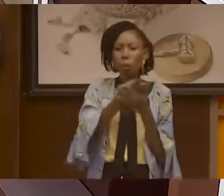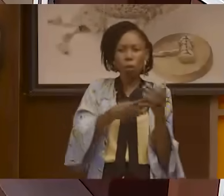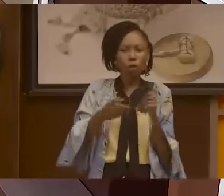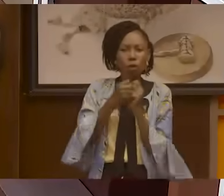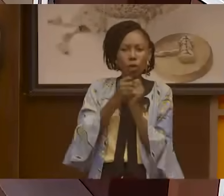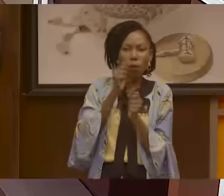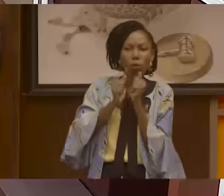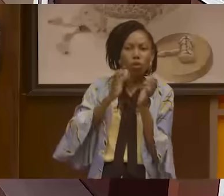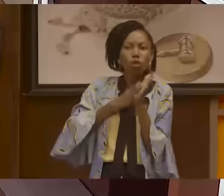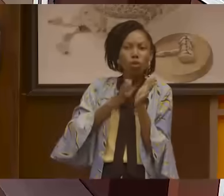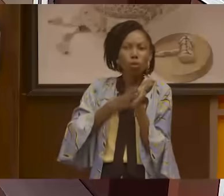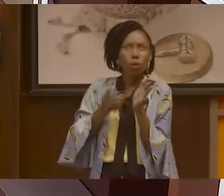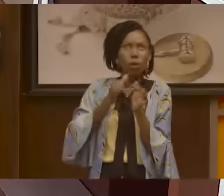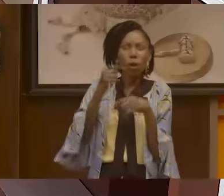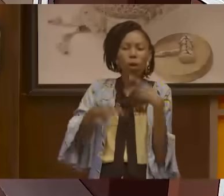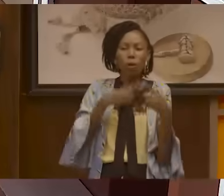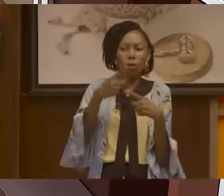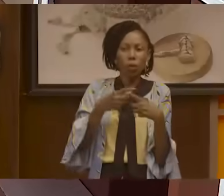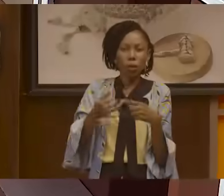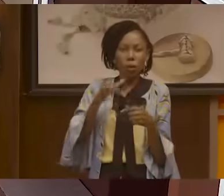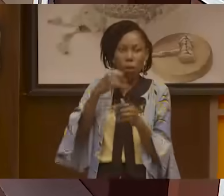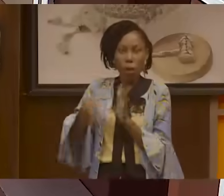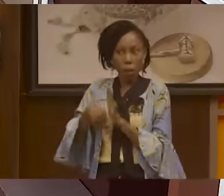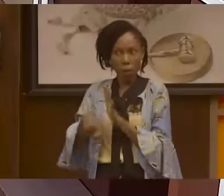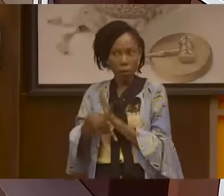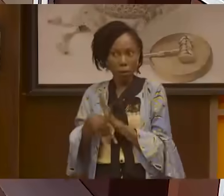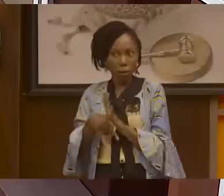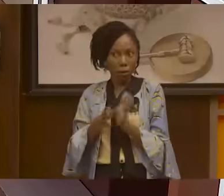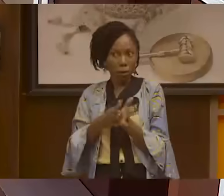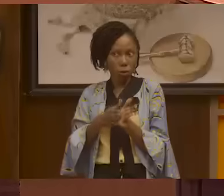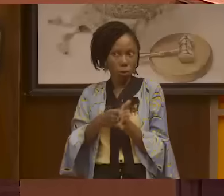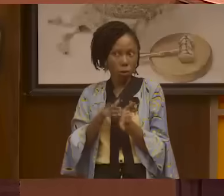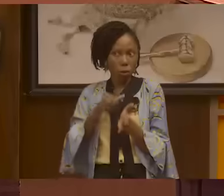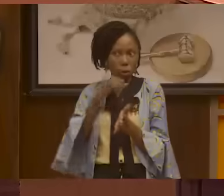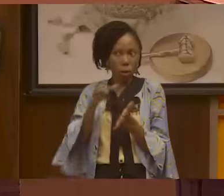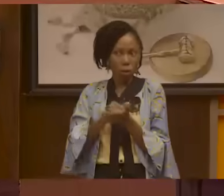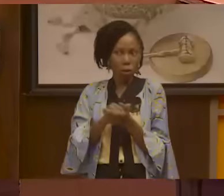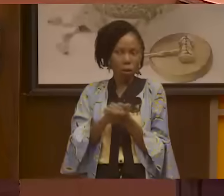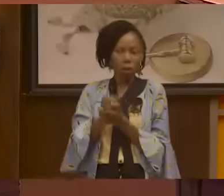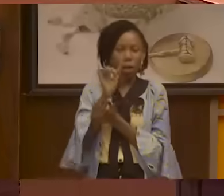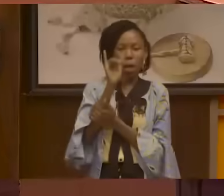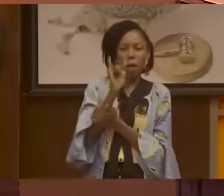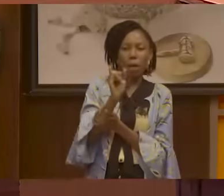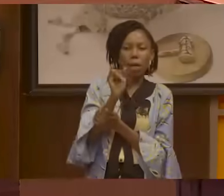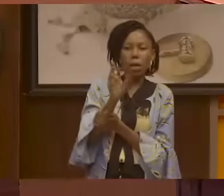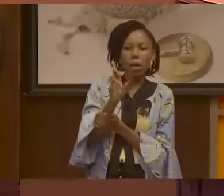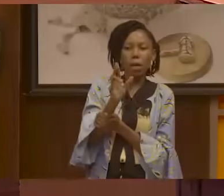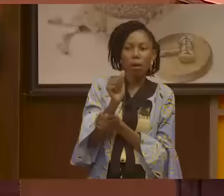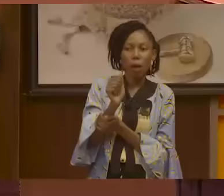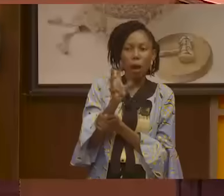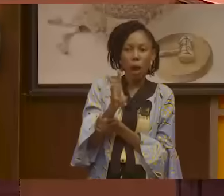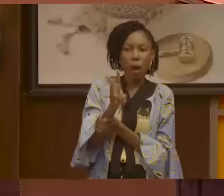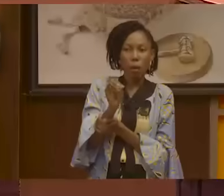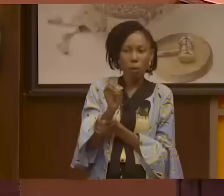attending? They were in primary school then. At Irawo. They are now in secondary school?